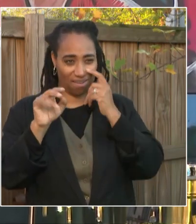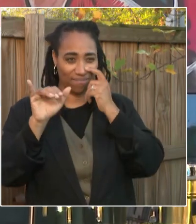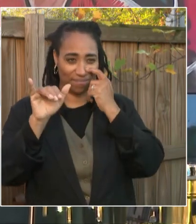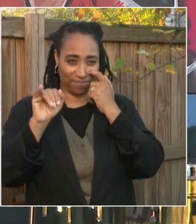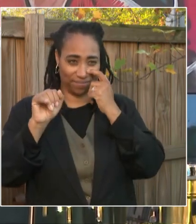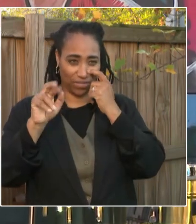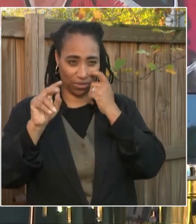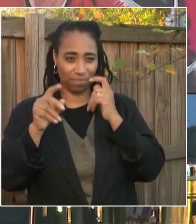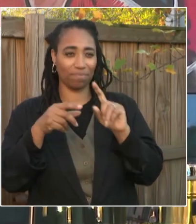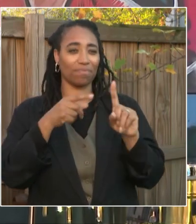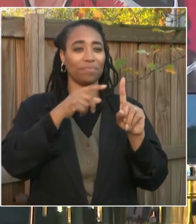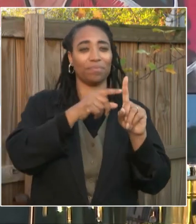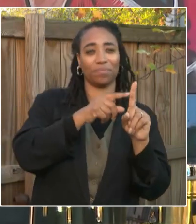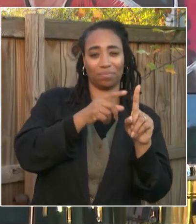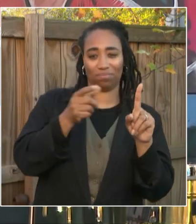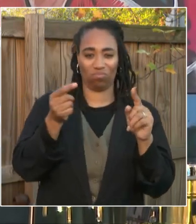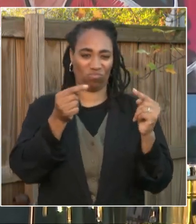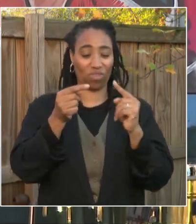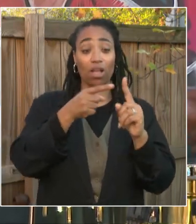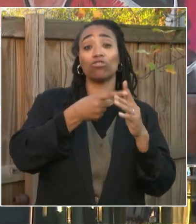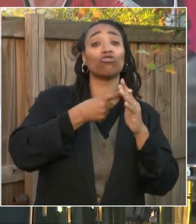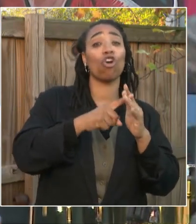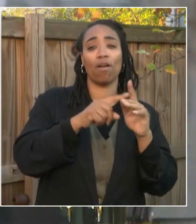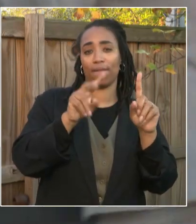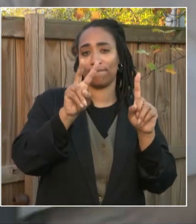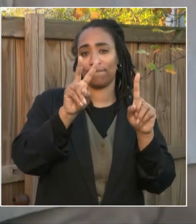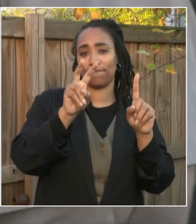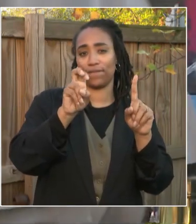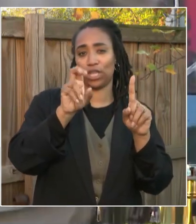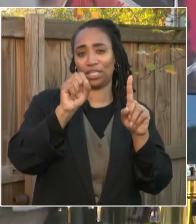get the record straight. I love y'all. Y'all take care.